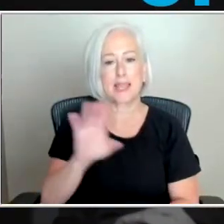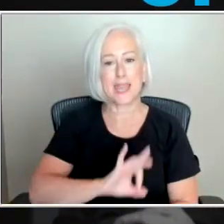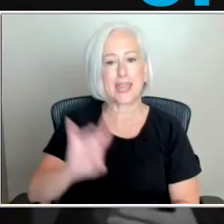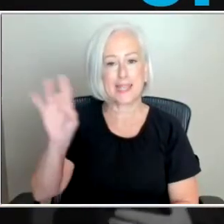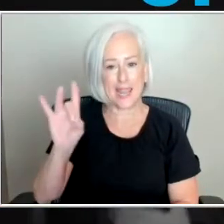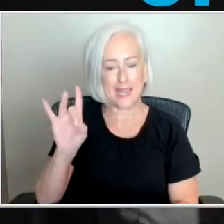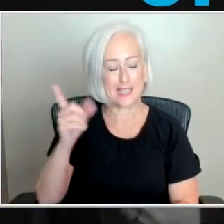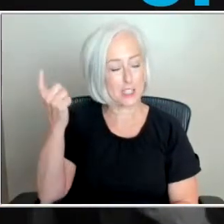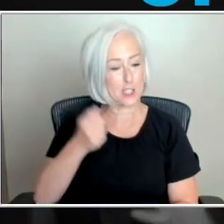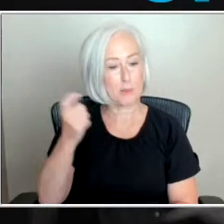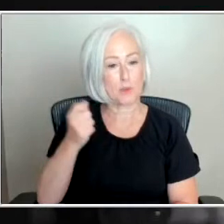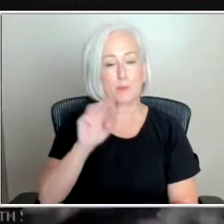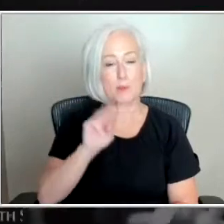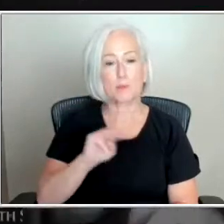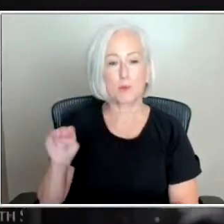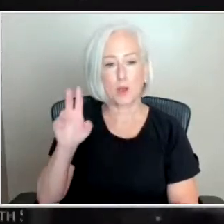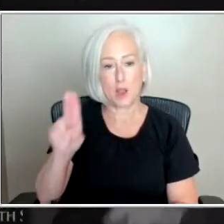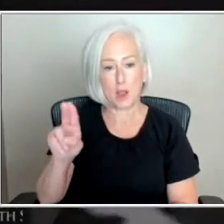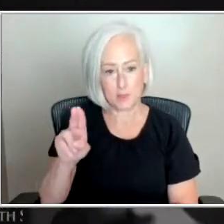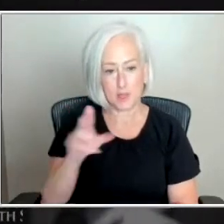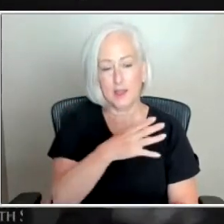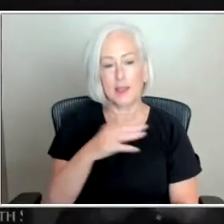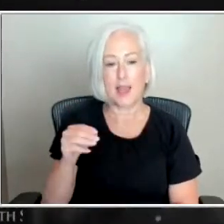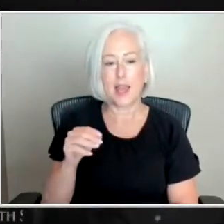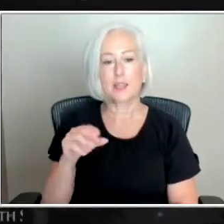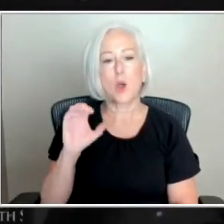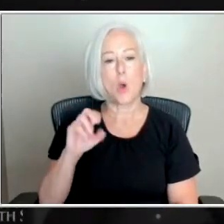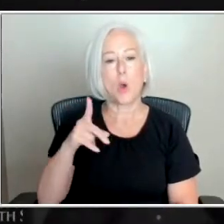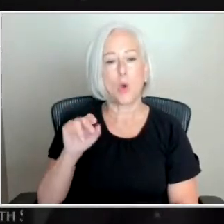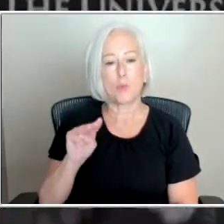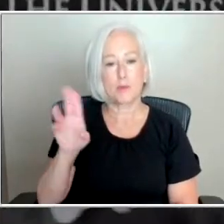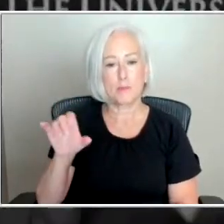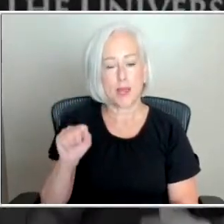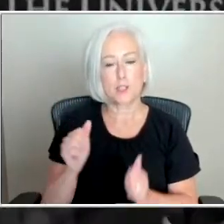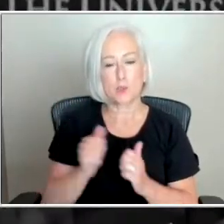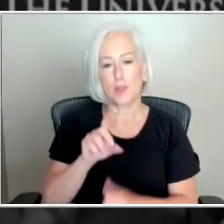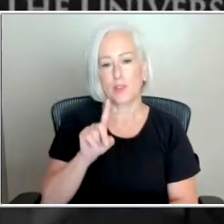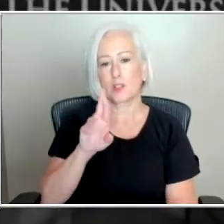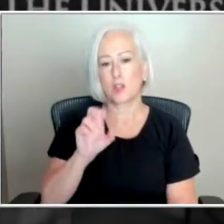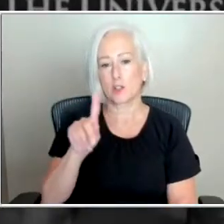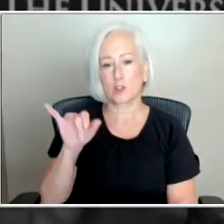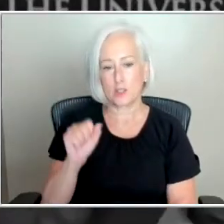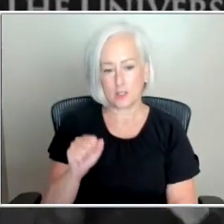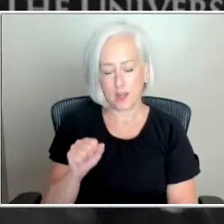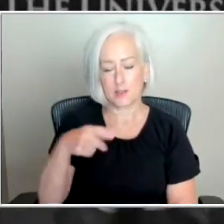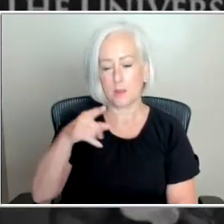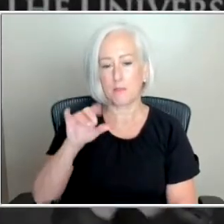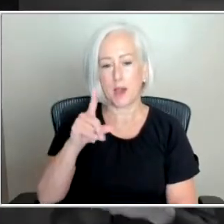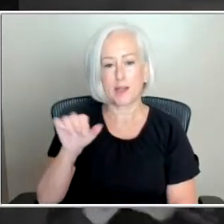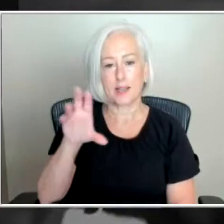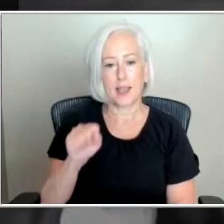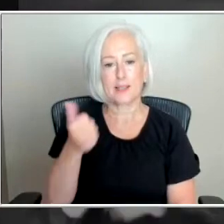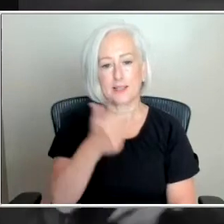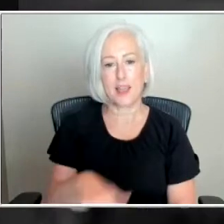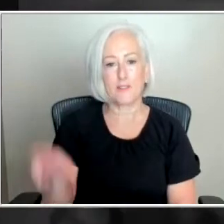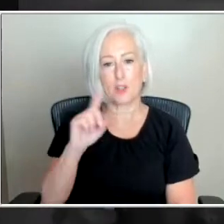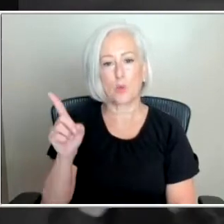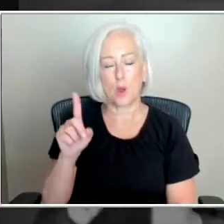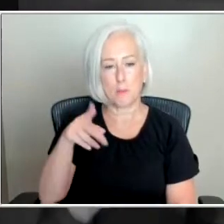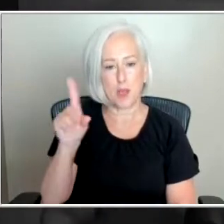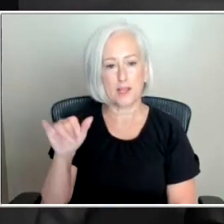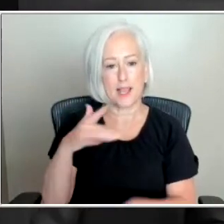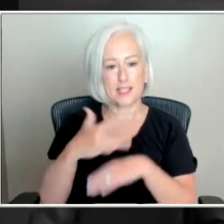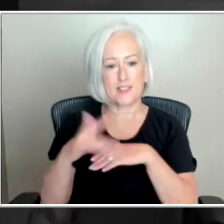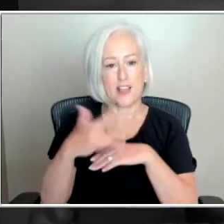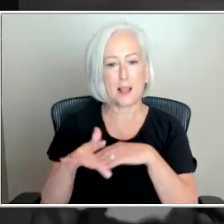Subscribe to our Morning Medical Update and Open Mics with Dr. Stites podcast. Now everywhere podcasts are available.